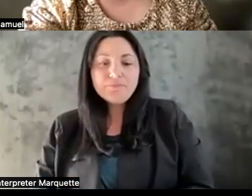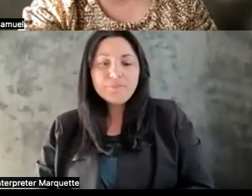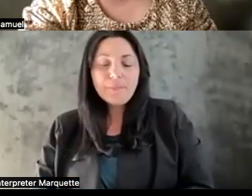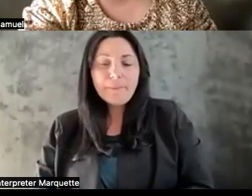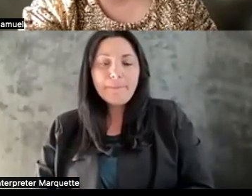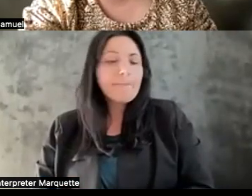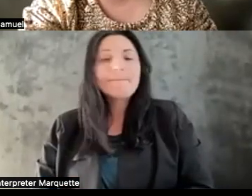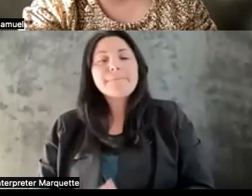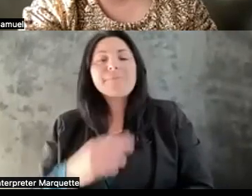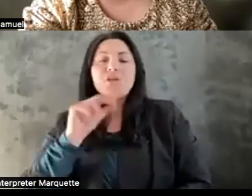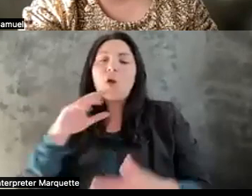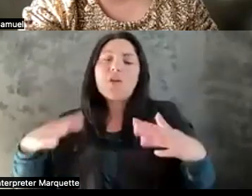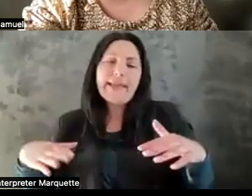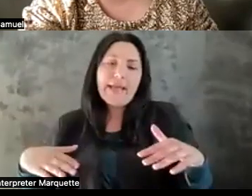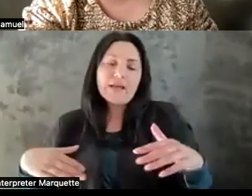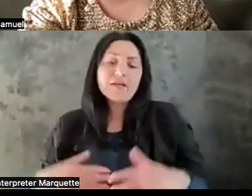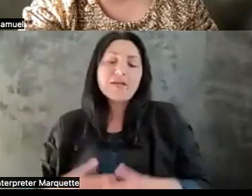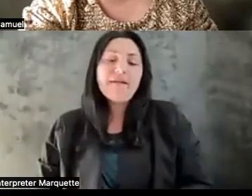It's not part of it yet.